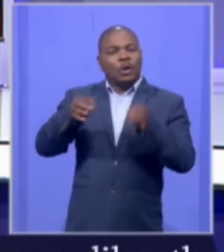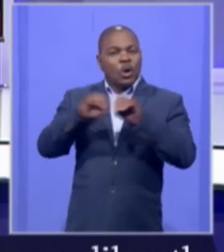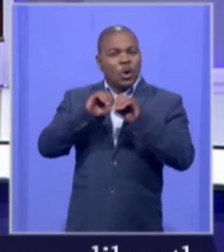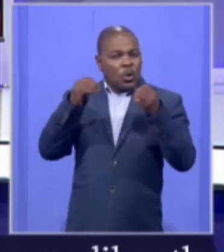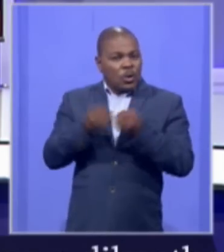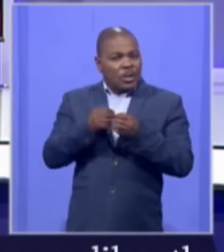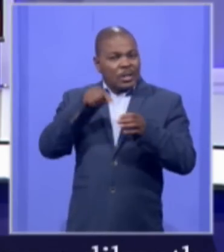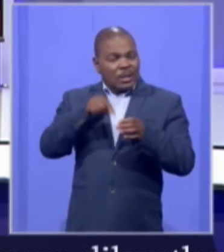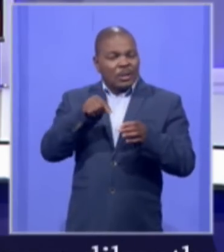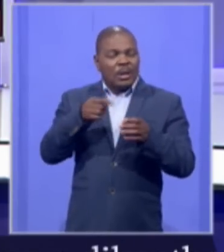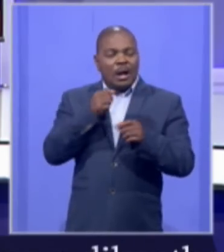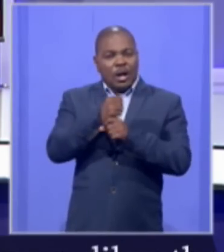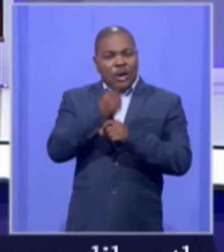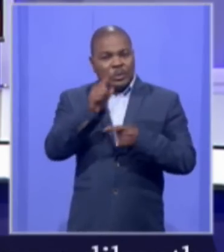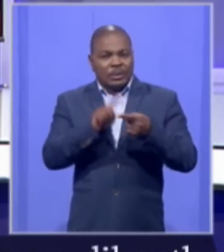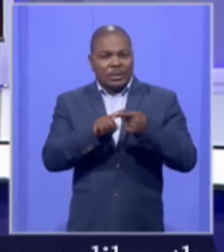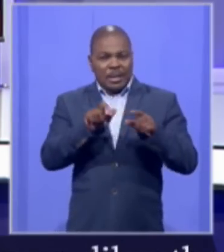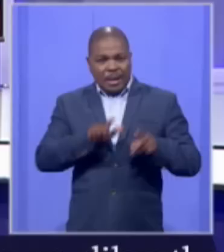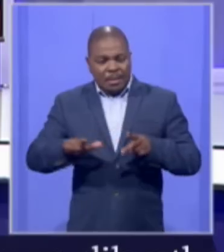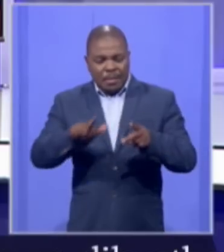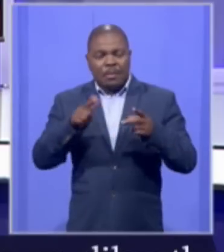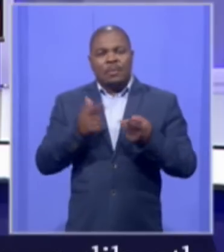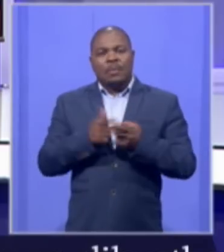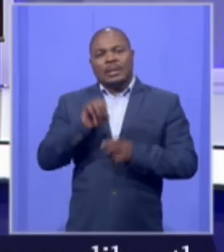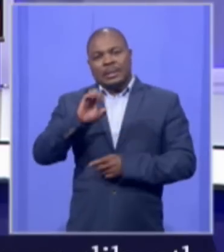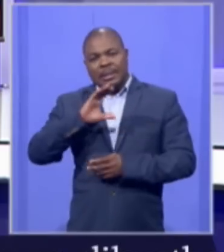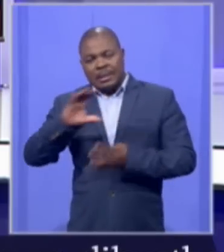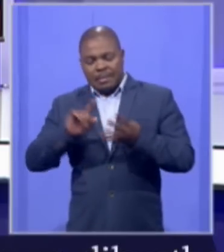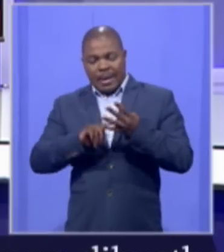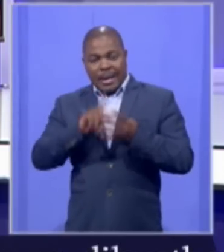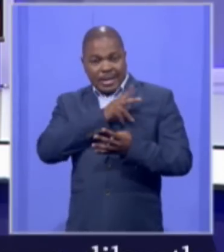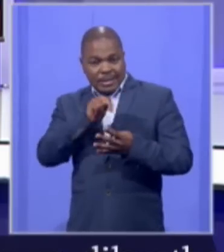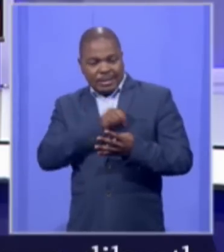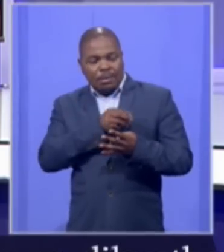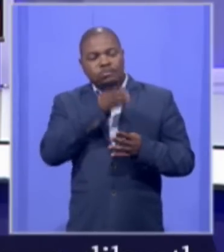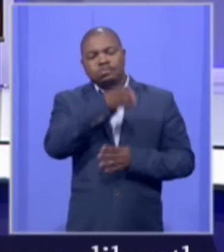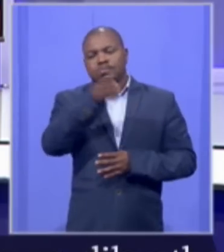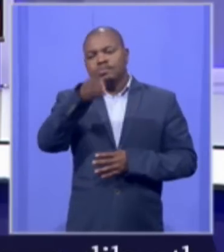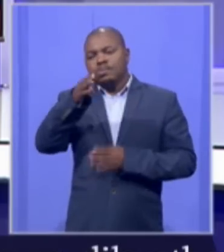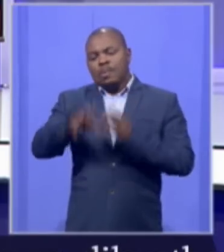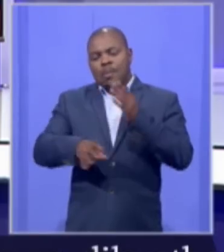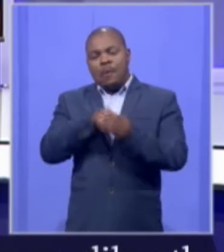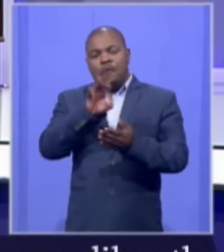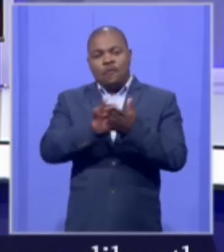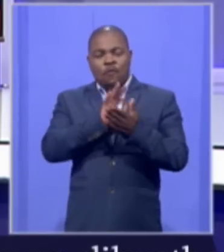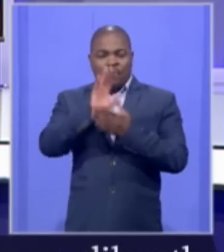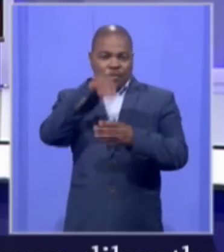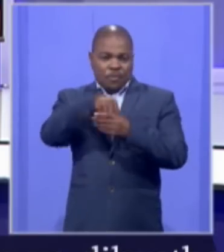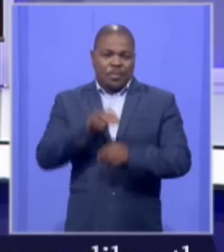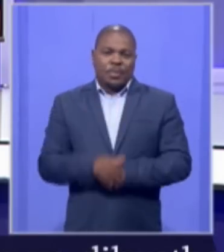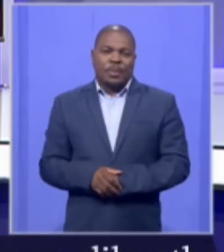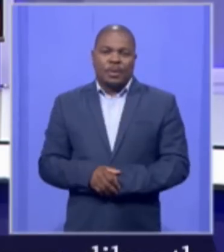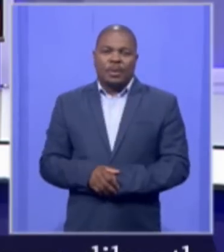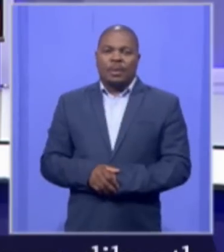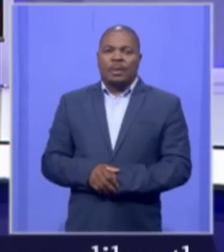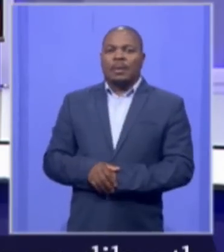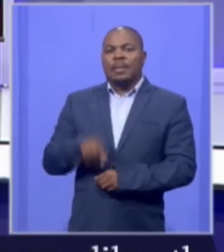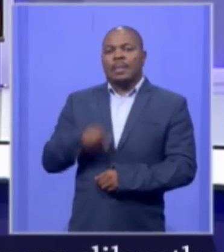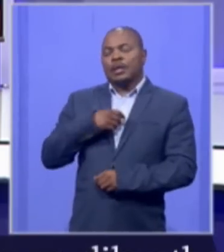dikarolong kgetho tša ka Gauteng, Limpopo, Eastern Cape le KwaZulu-Natal ba tšere karolo dikgethong tlaleletšo tšeo. Badudi ba karolo kgetho